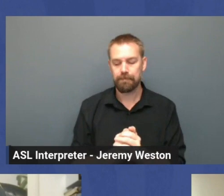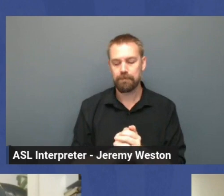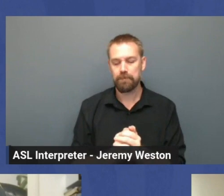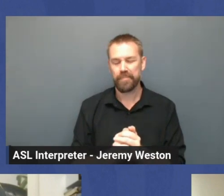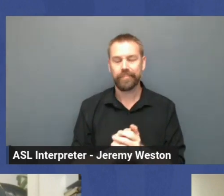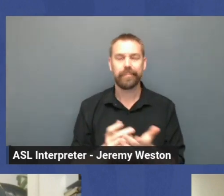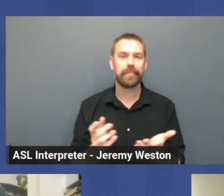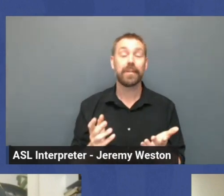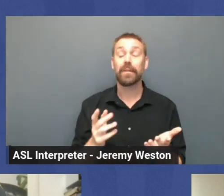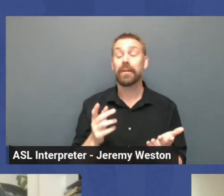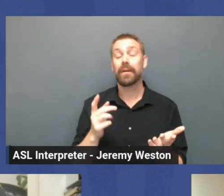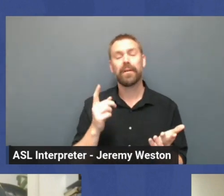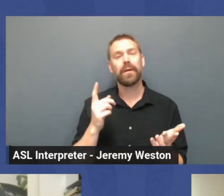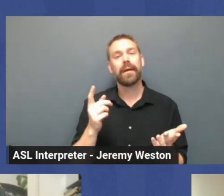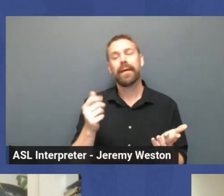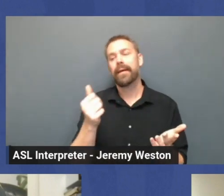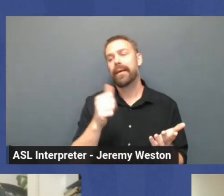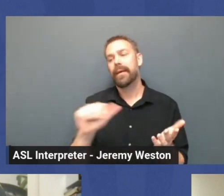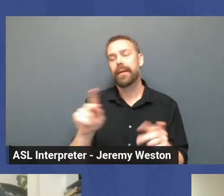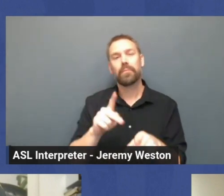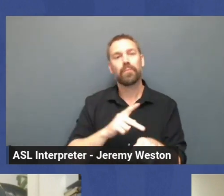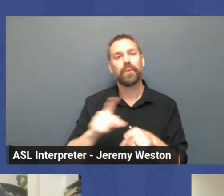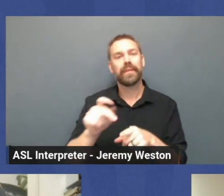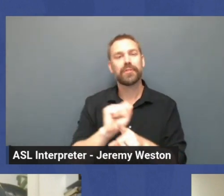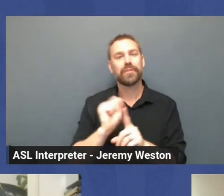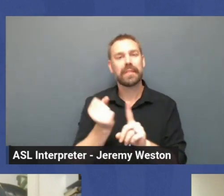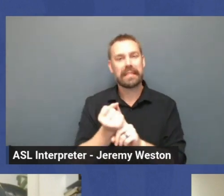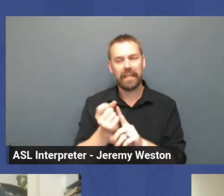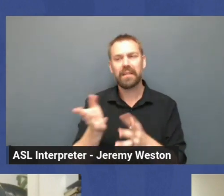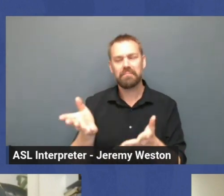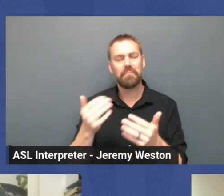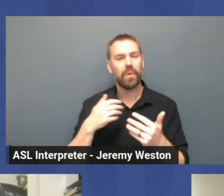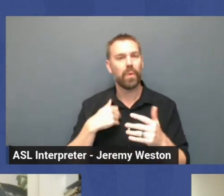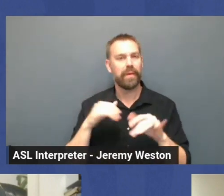professional setting, there are professionalism standards.